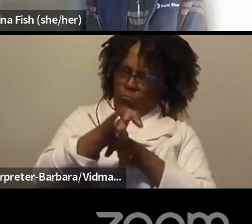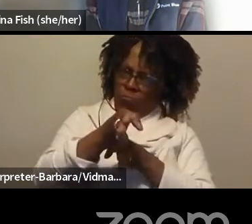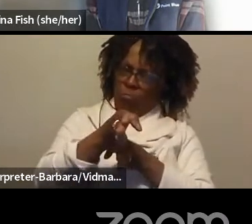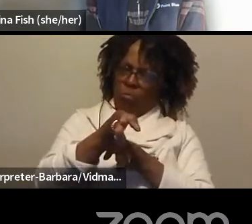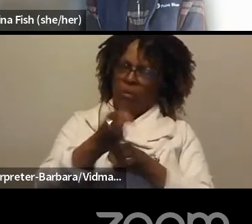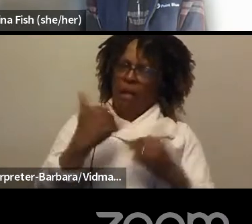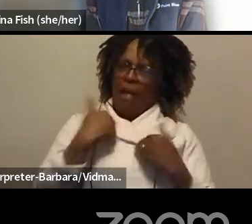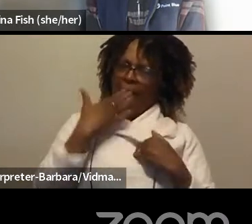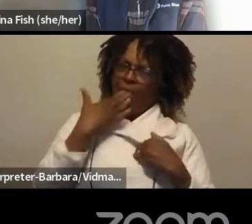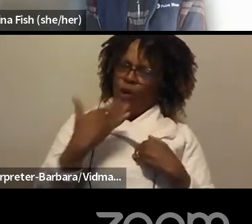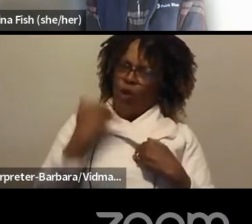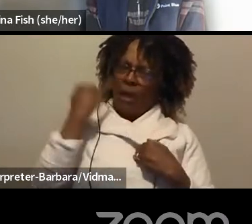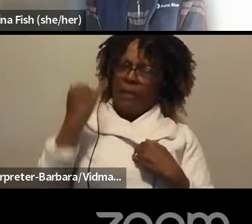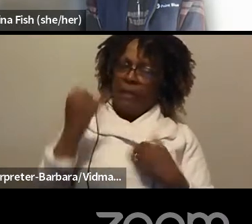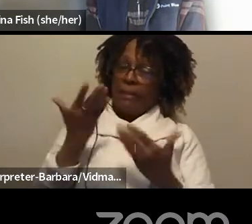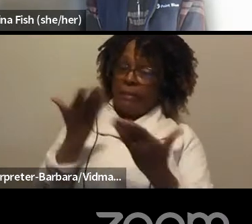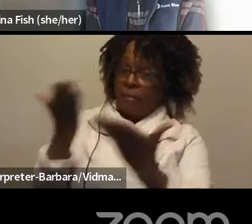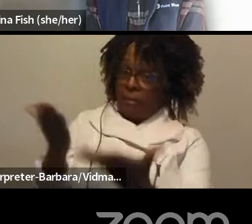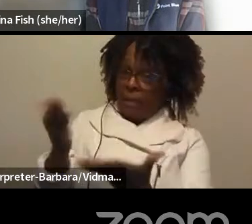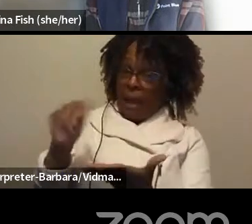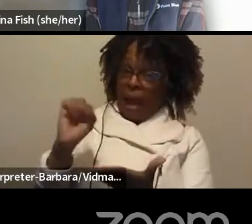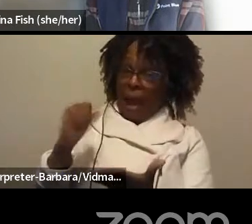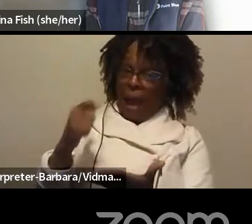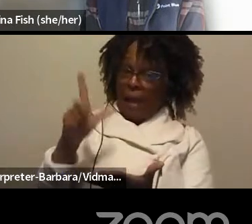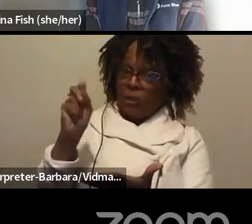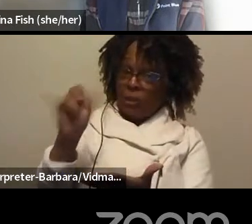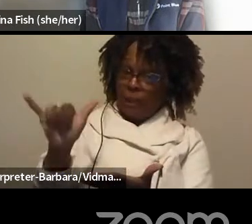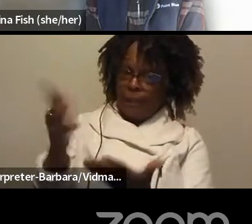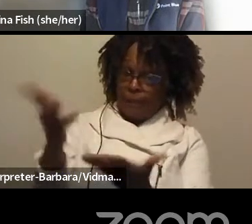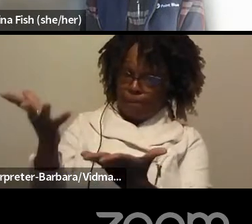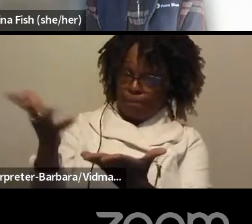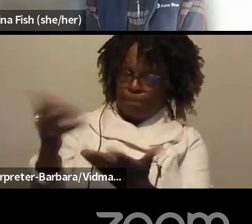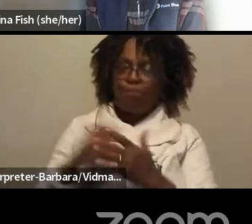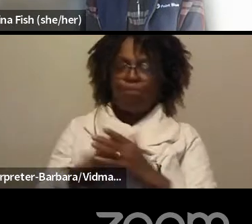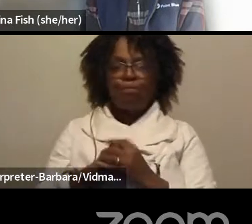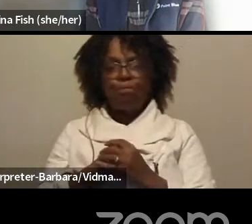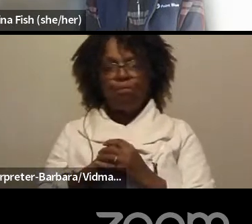And we can start with Ashlyn. Okay, so